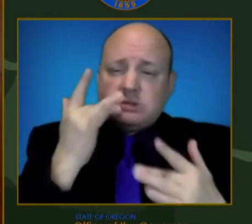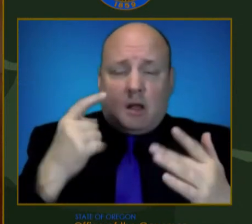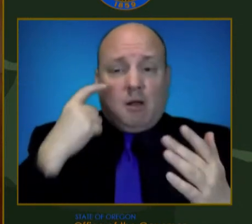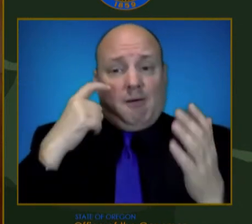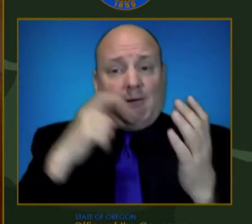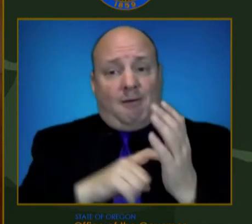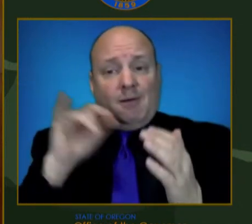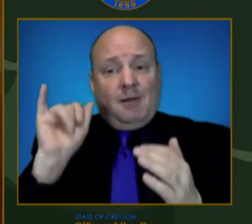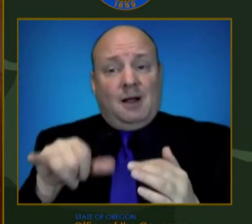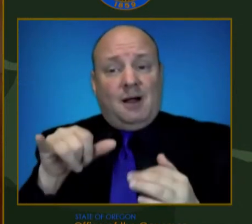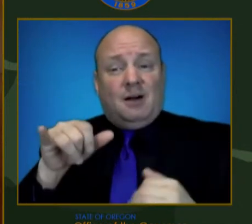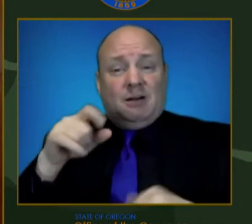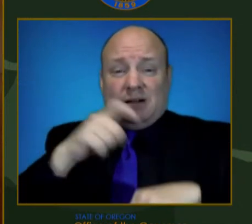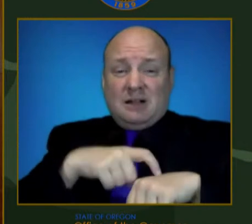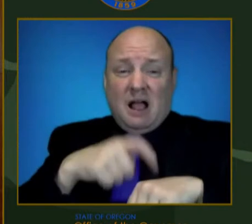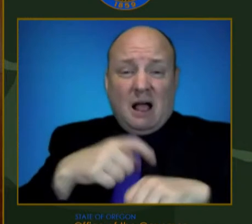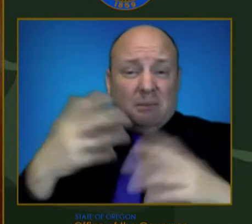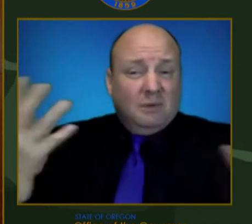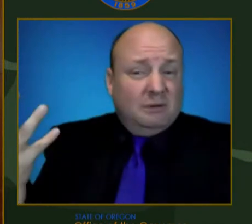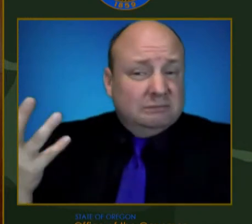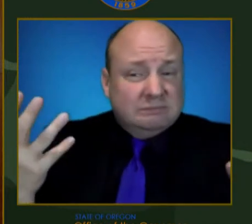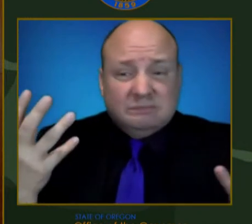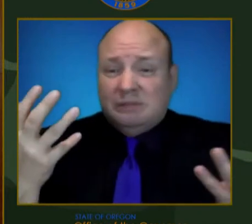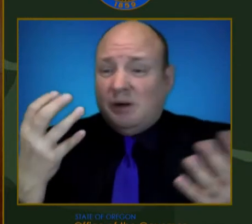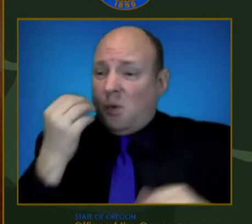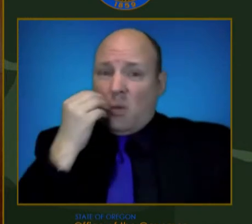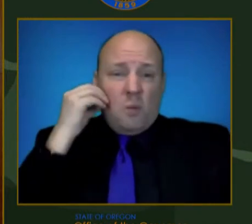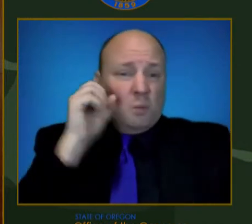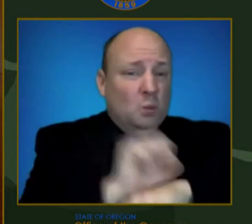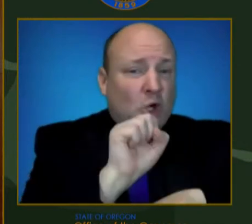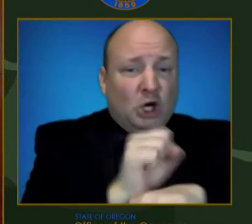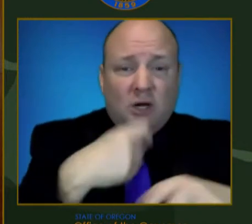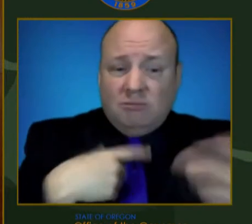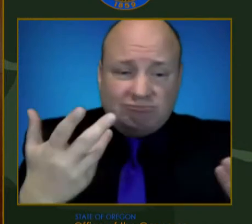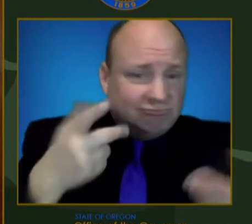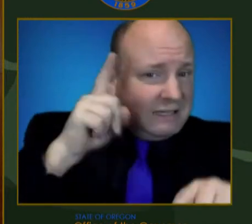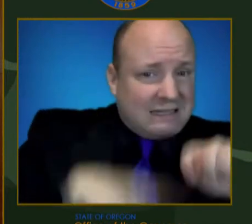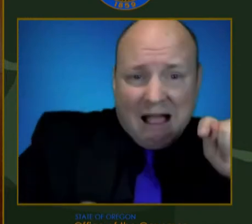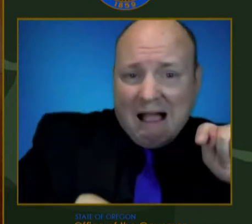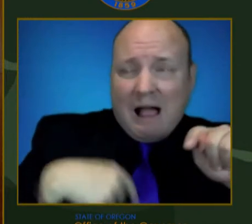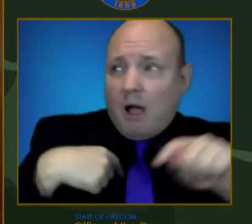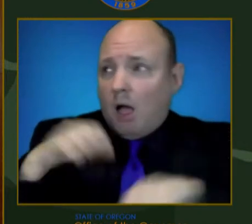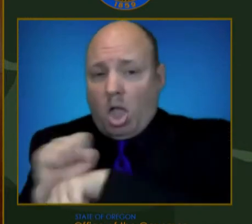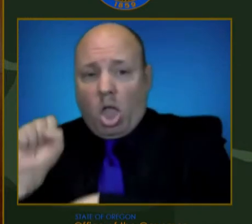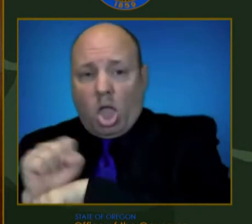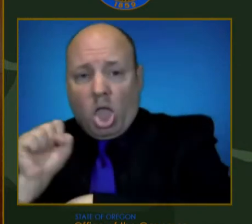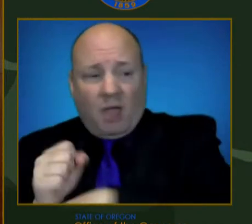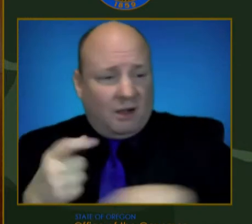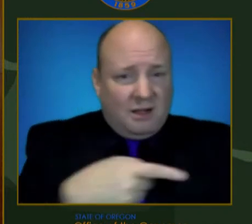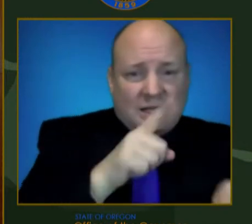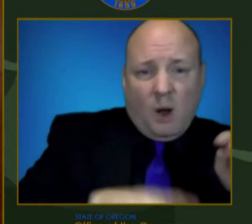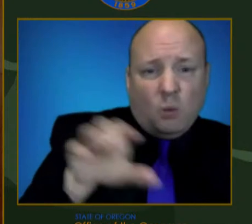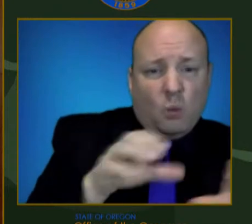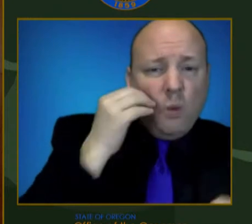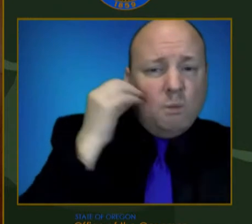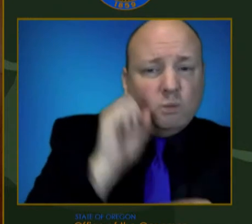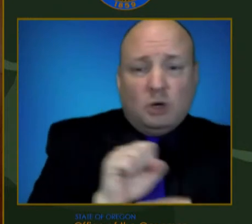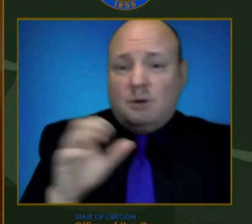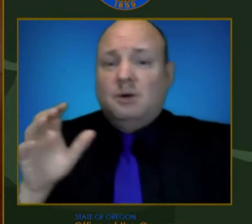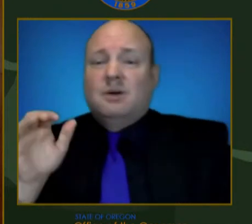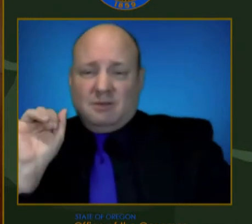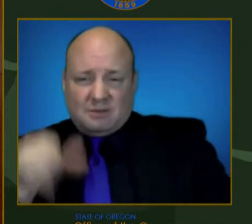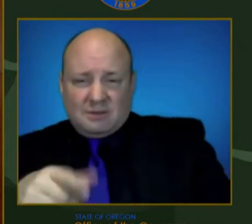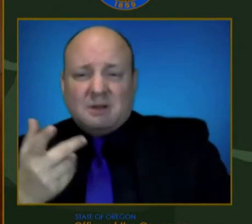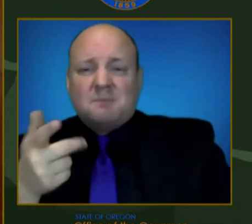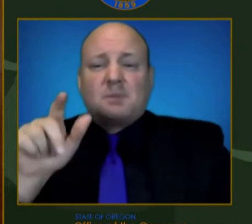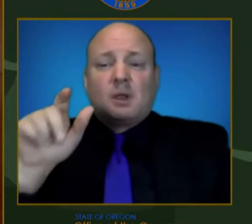no time to complete her homework. So Ada went to the GED program advisors at Clatsop Community College